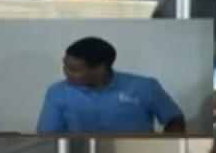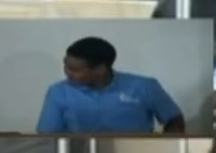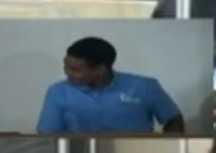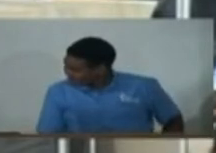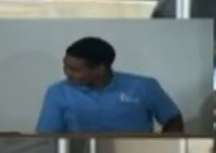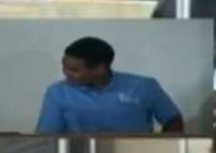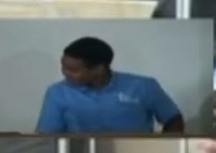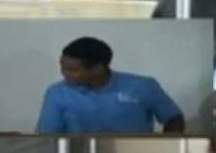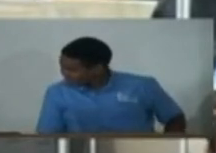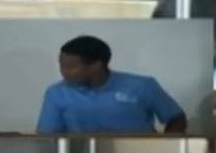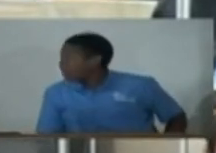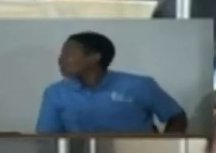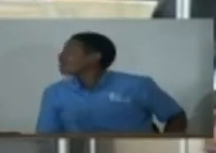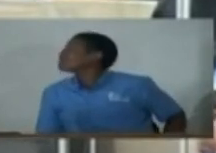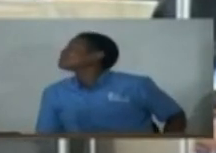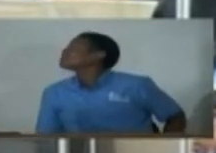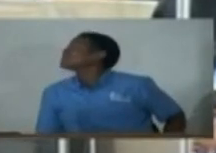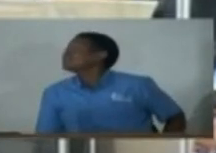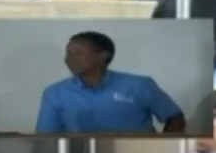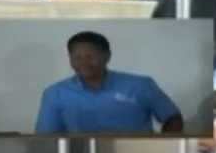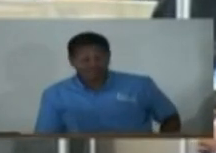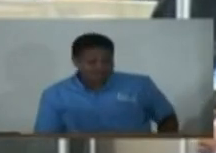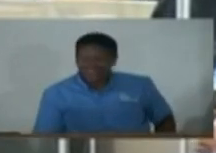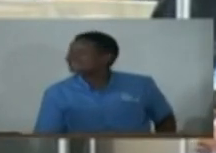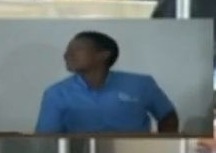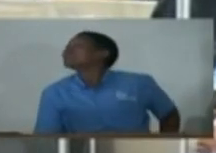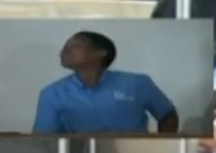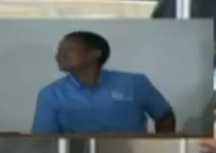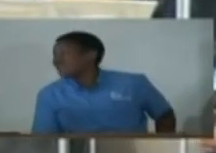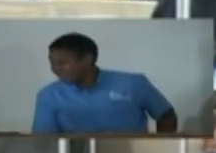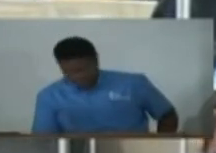It's a powerful statement.